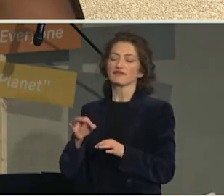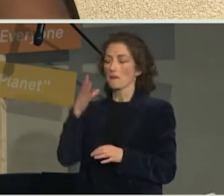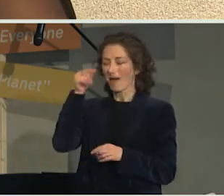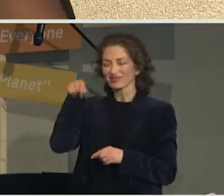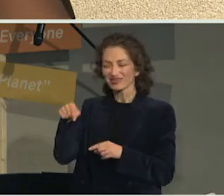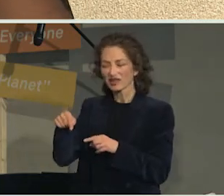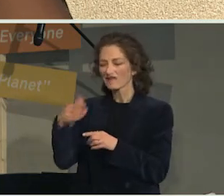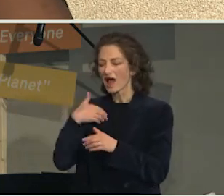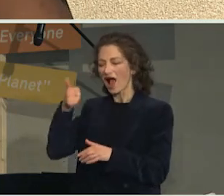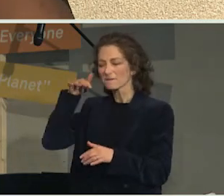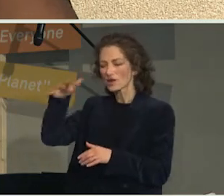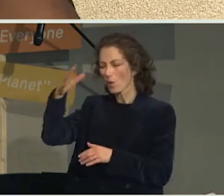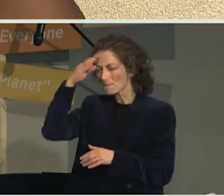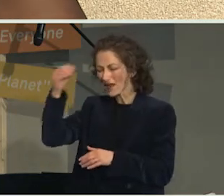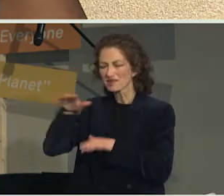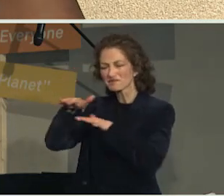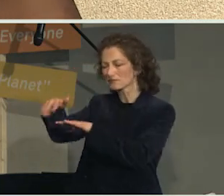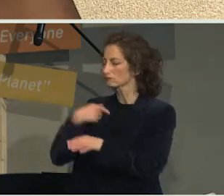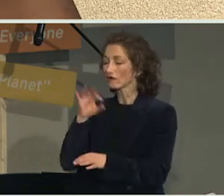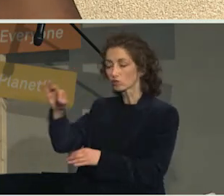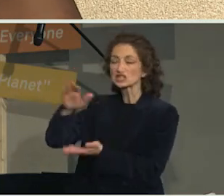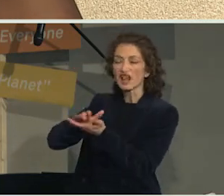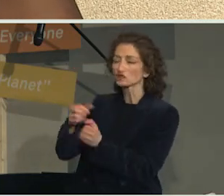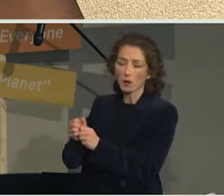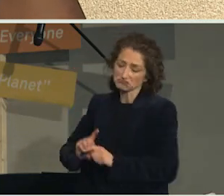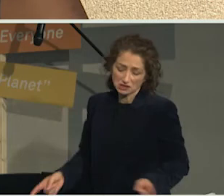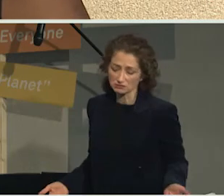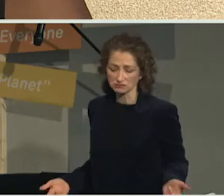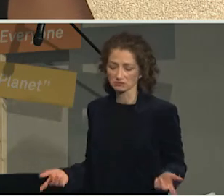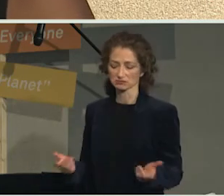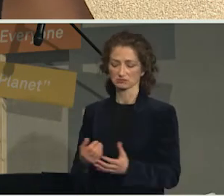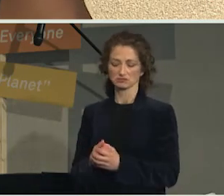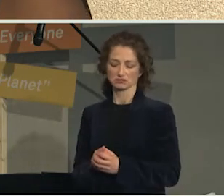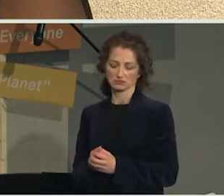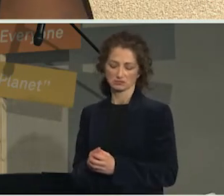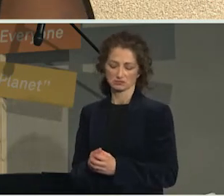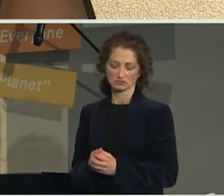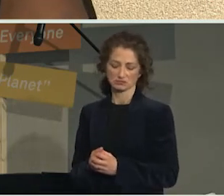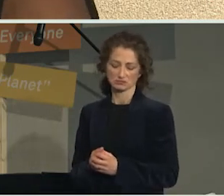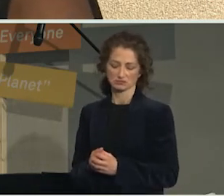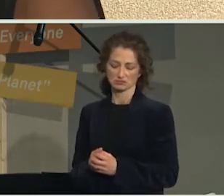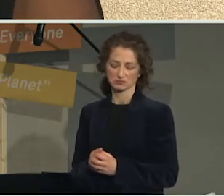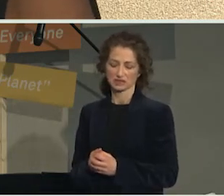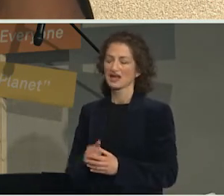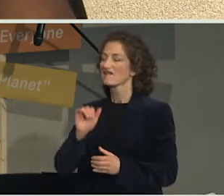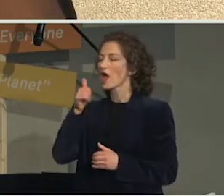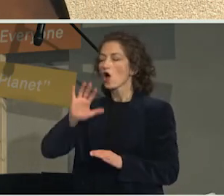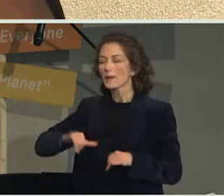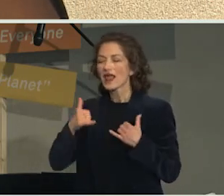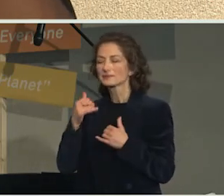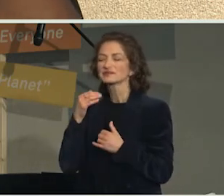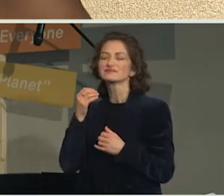to attend the Million Man March. It's why I've criticized fellow feminists for failing to lift up survivors of sexual violence when